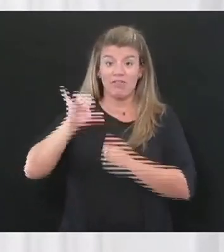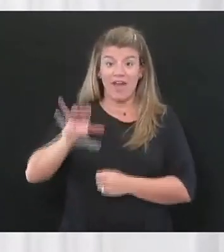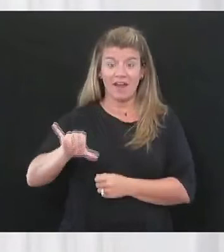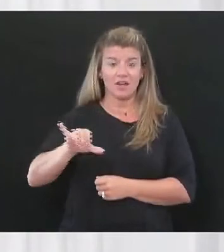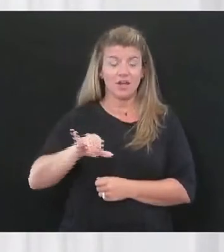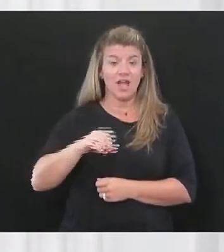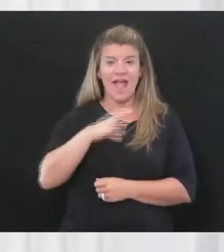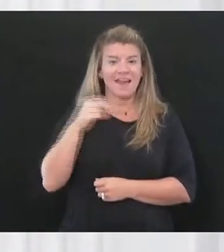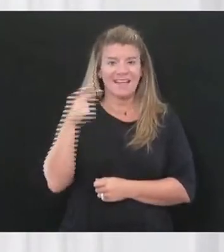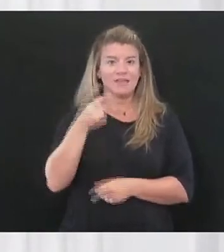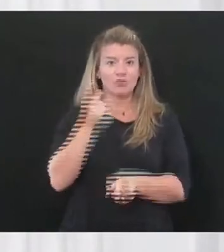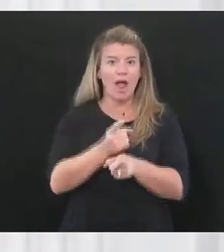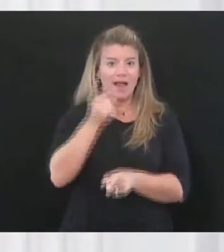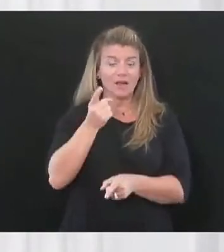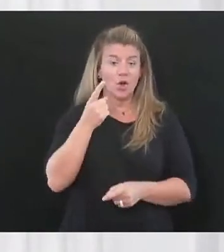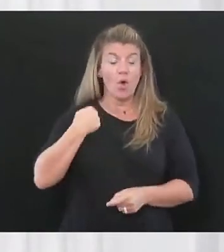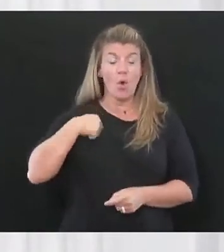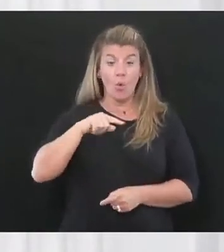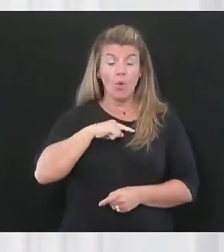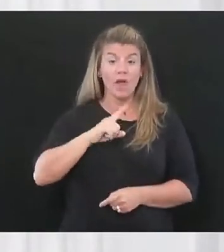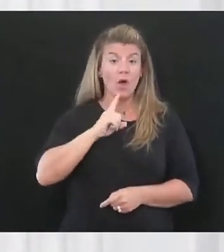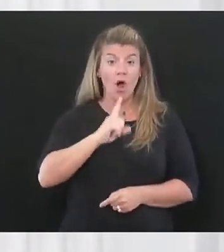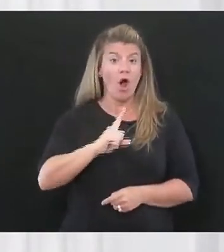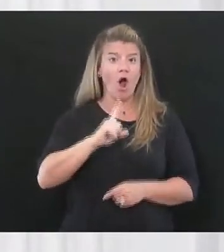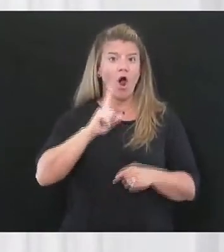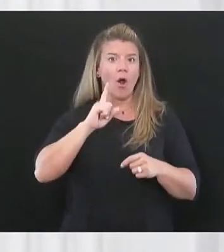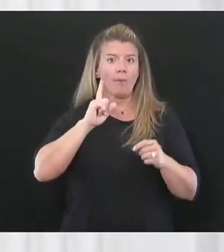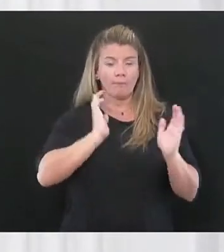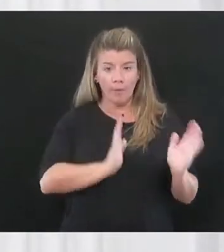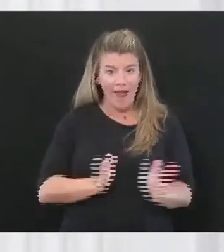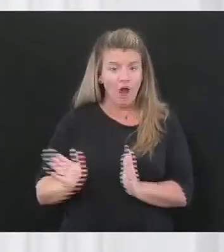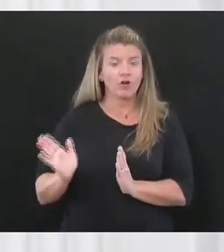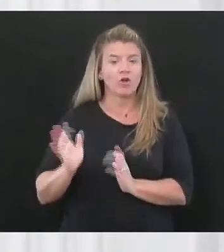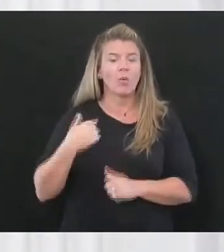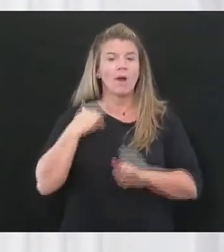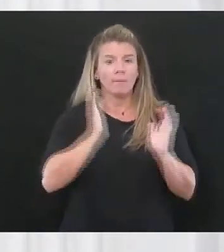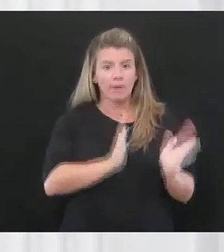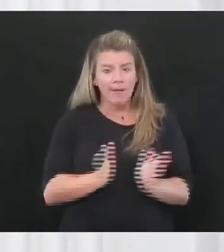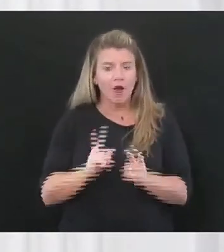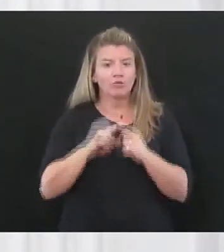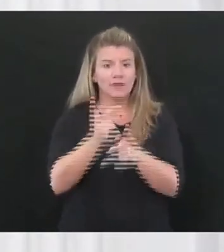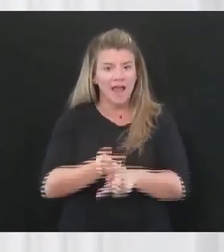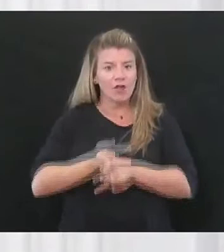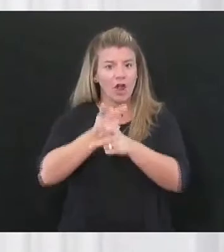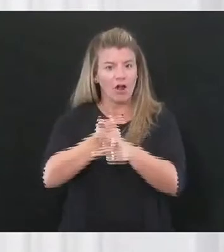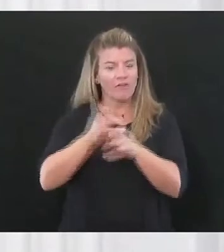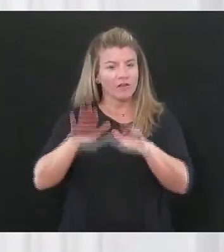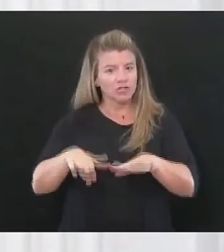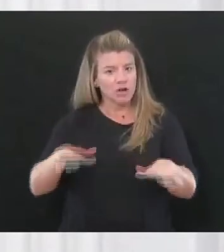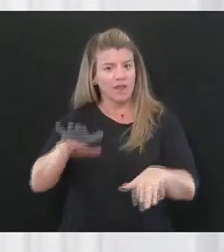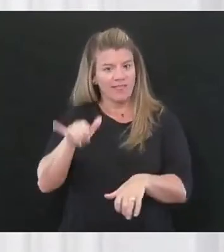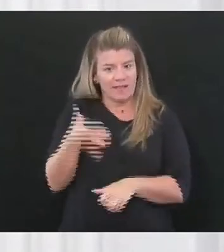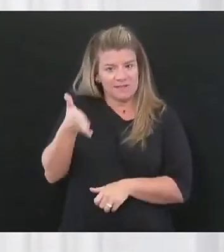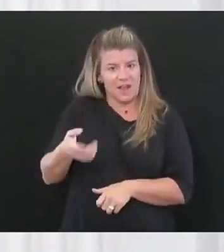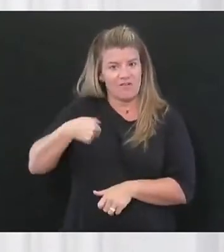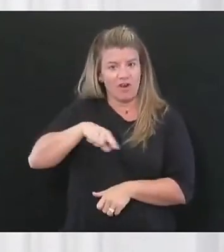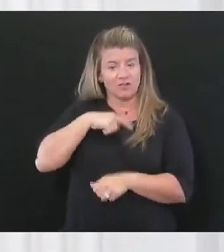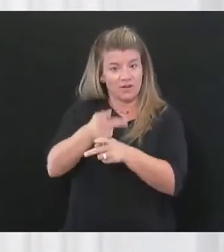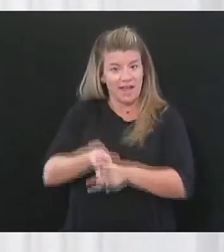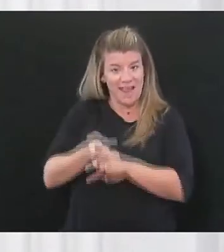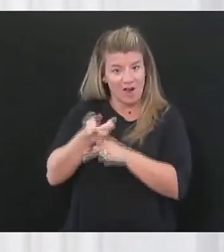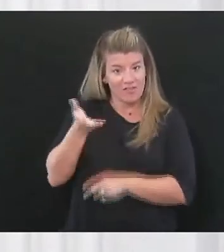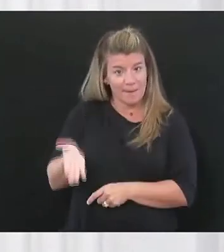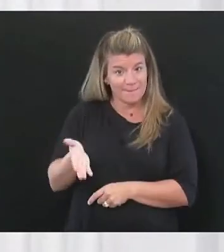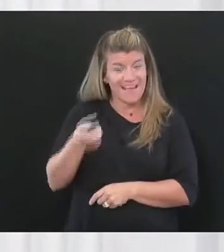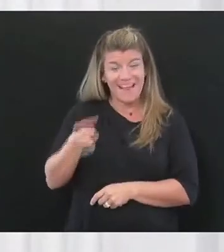prepared. We were prepared to take care of the children that the schools are there to take care of. And he knows